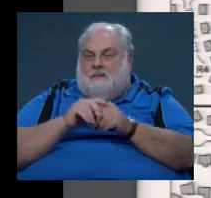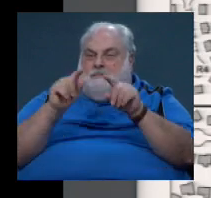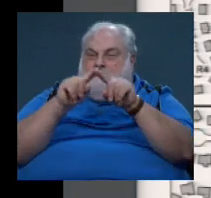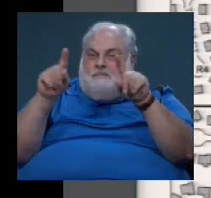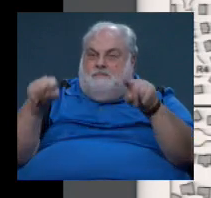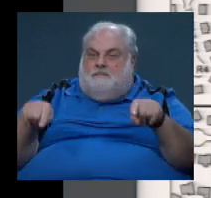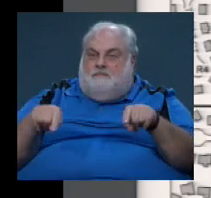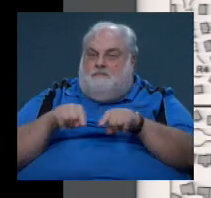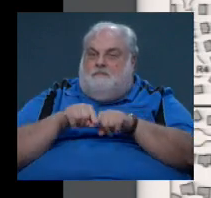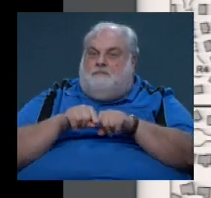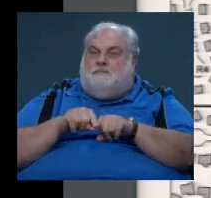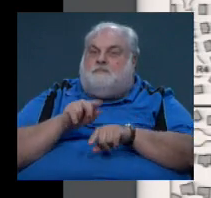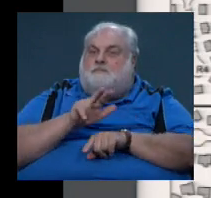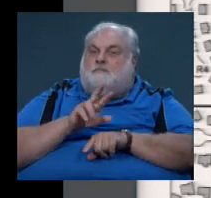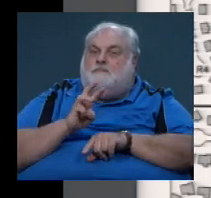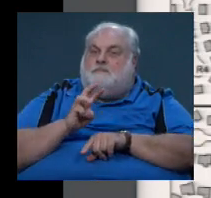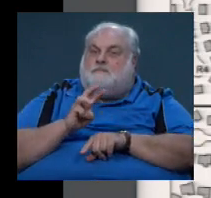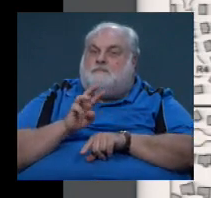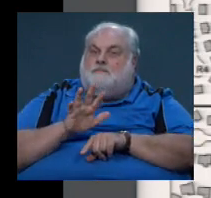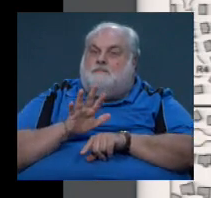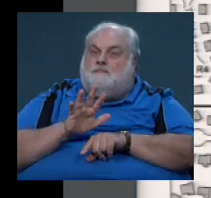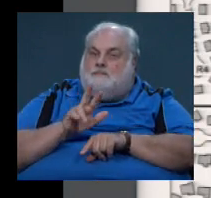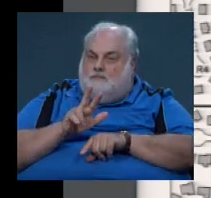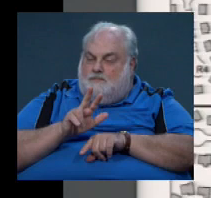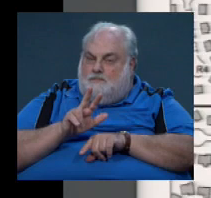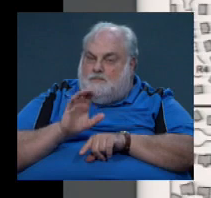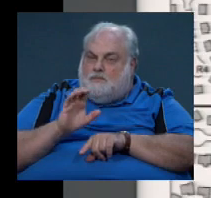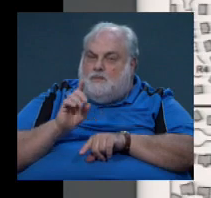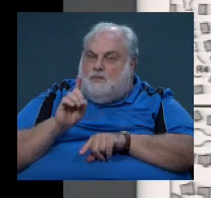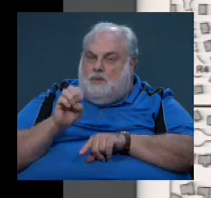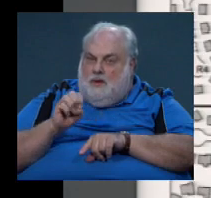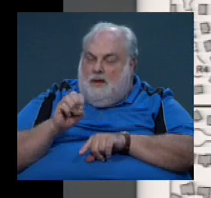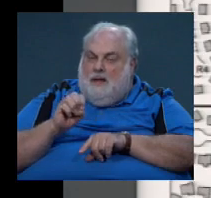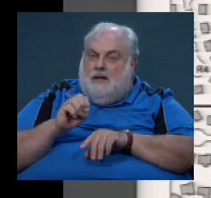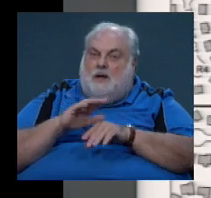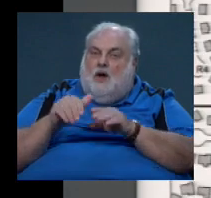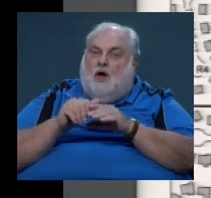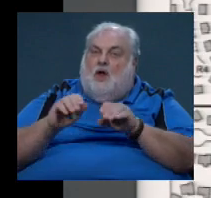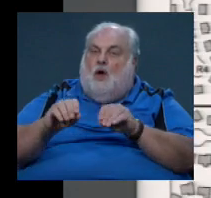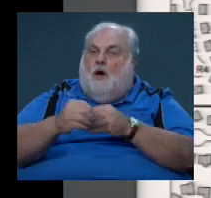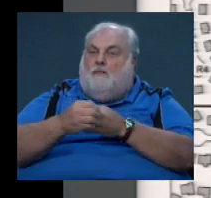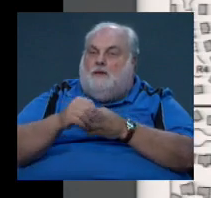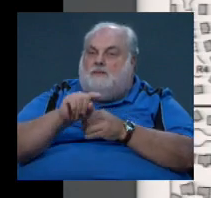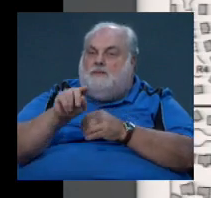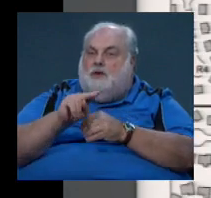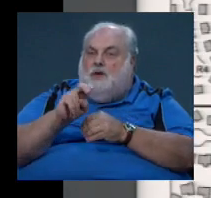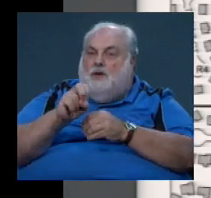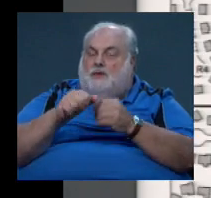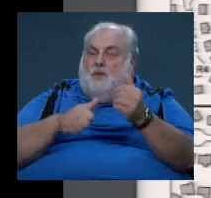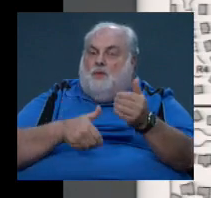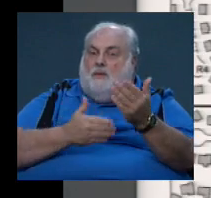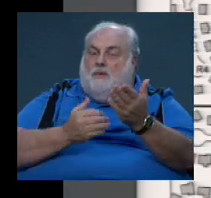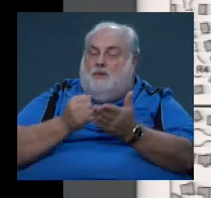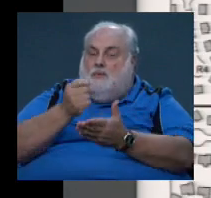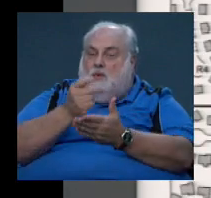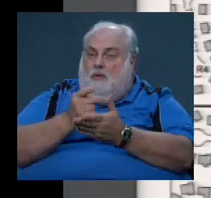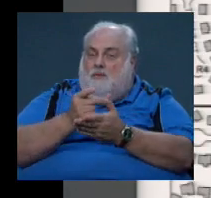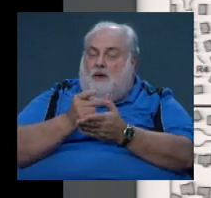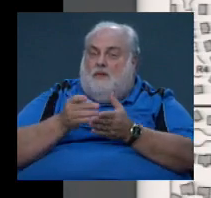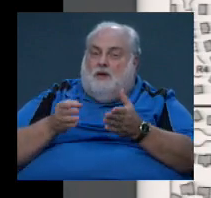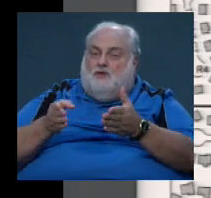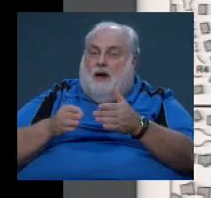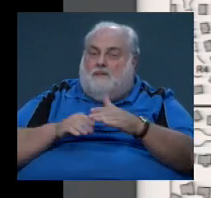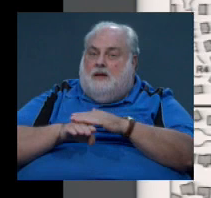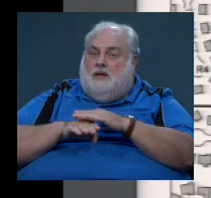as per section 36.553 of the code. These are signs permitted in office zones. Staff also recommends approval of the driveway